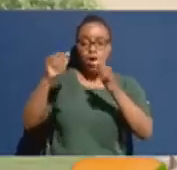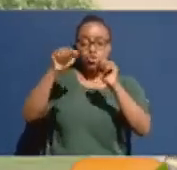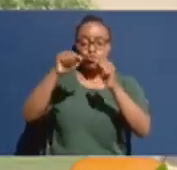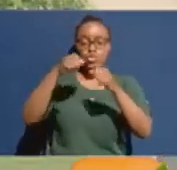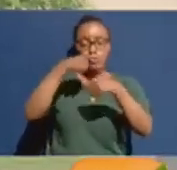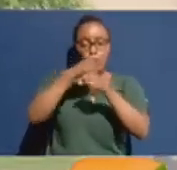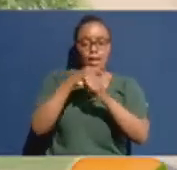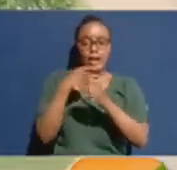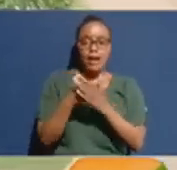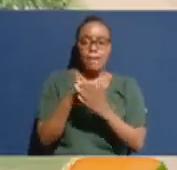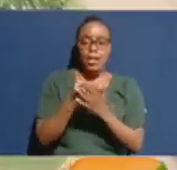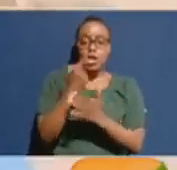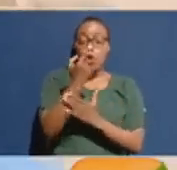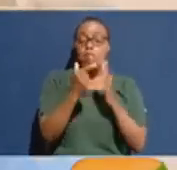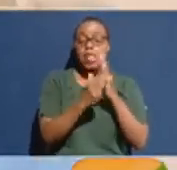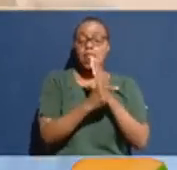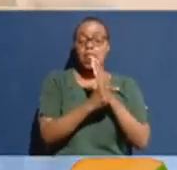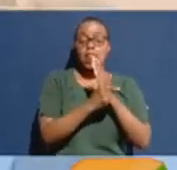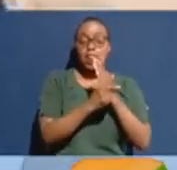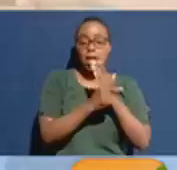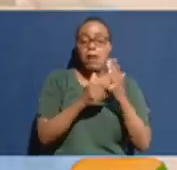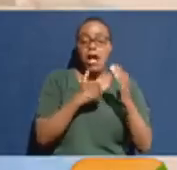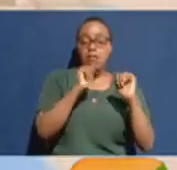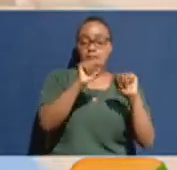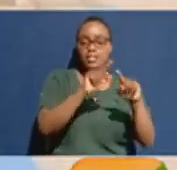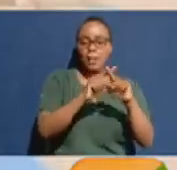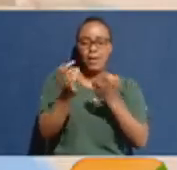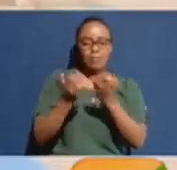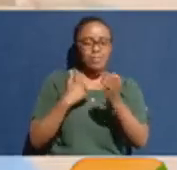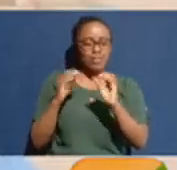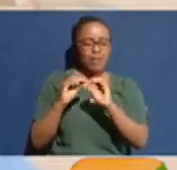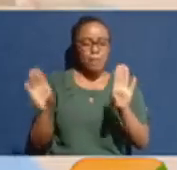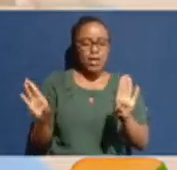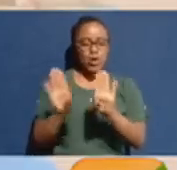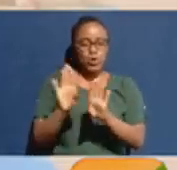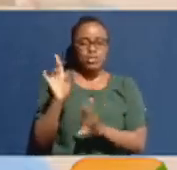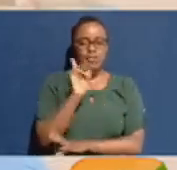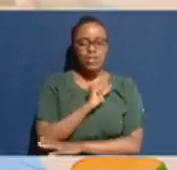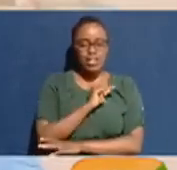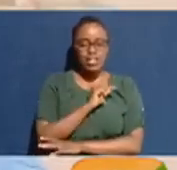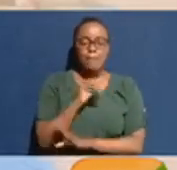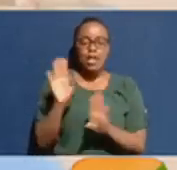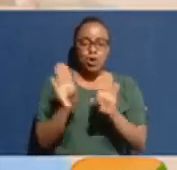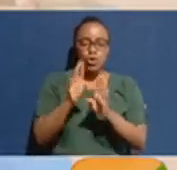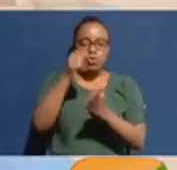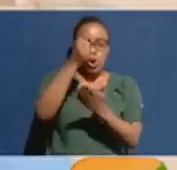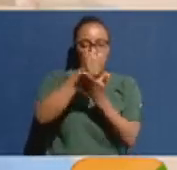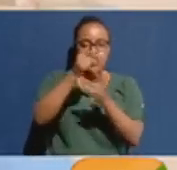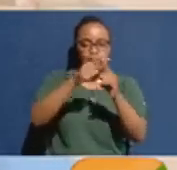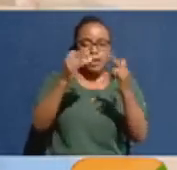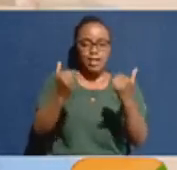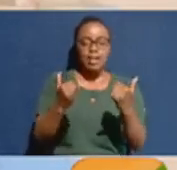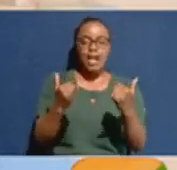meet. Nimebaki na jina lakini sina biashara. Imebidi nifunge. Nimefunga ofisi lakini sasa